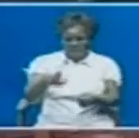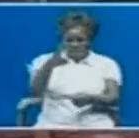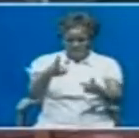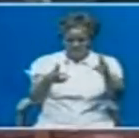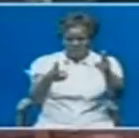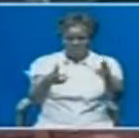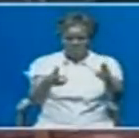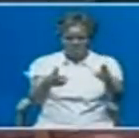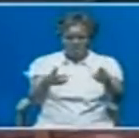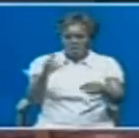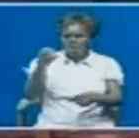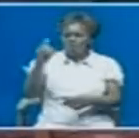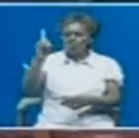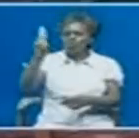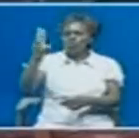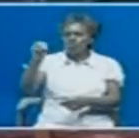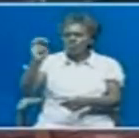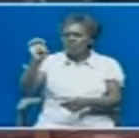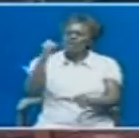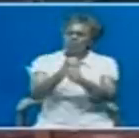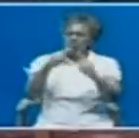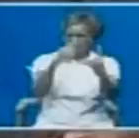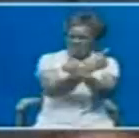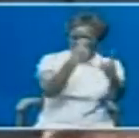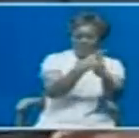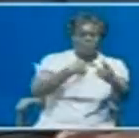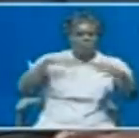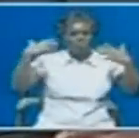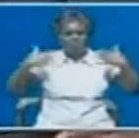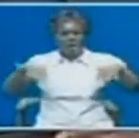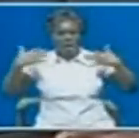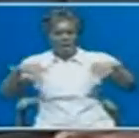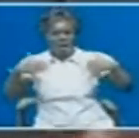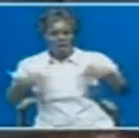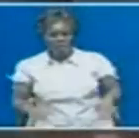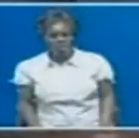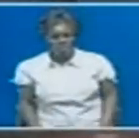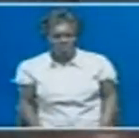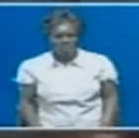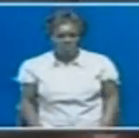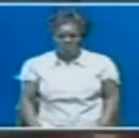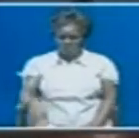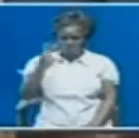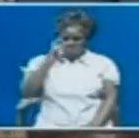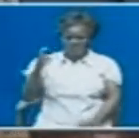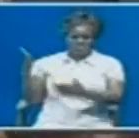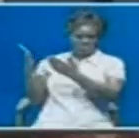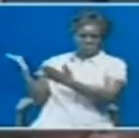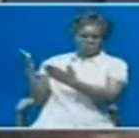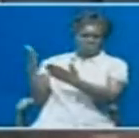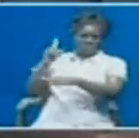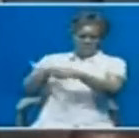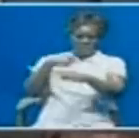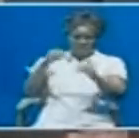Oh, Maurice Odumbe dazzled the crowd. Maurice Odumbe did this, and I'm like, oh my goodness. Now, when you see him like this, it when I met him